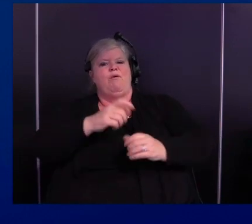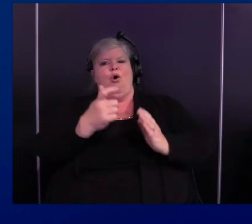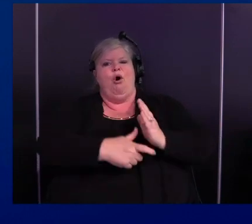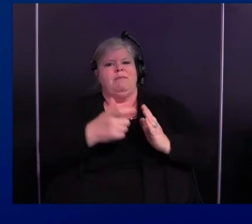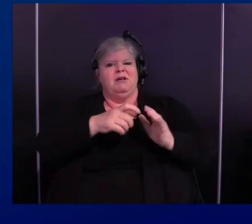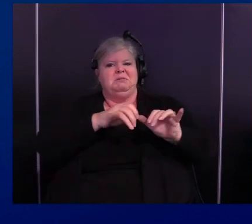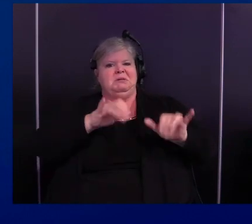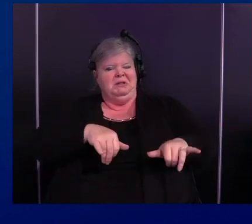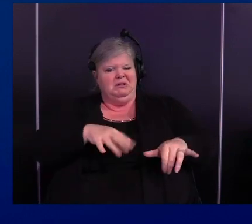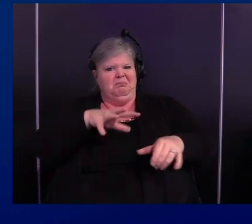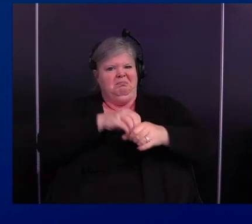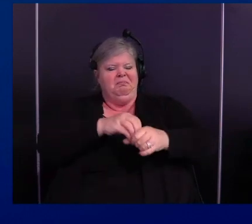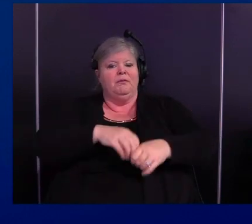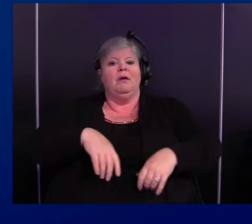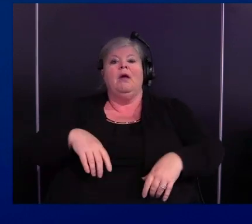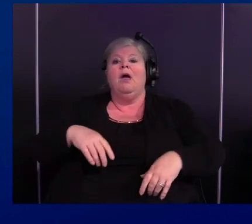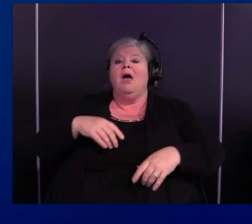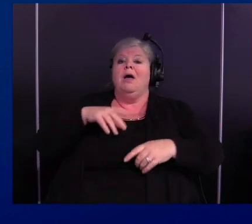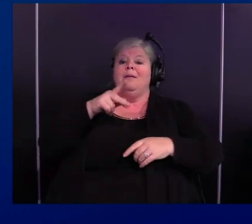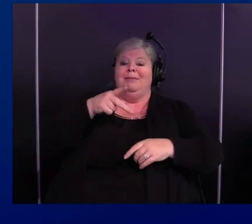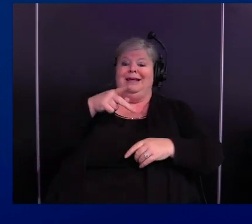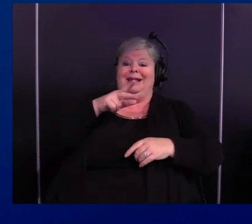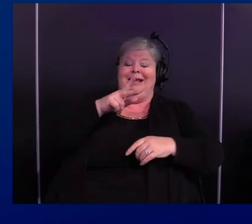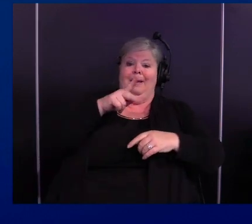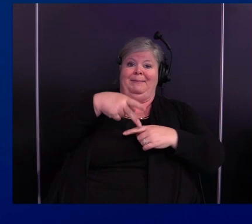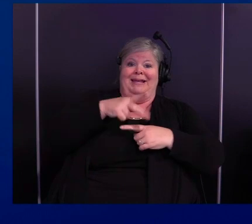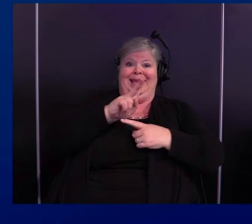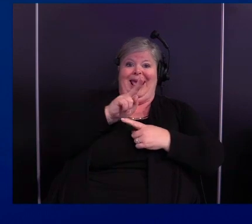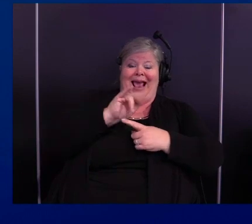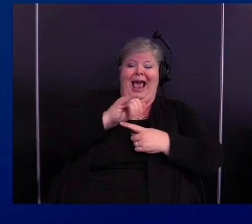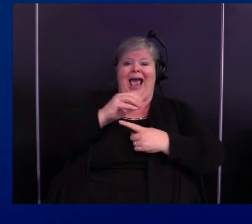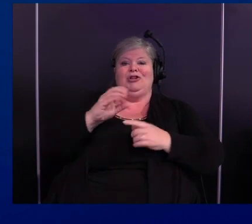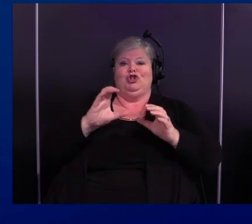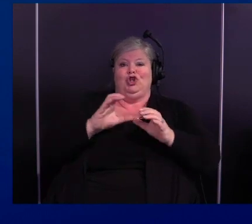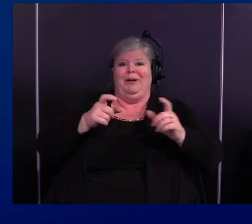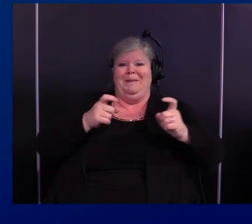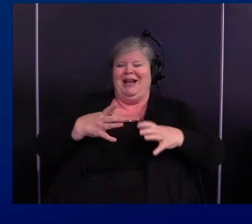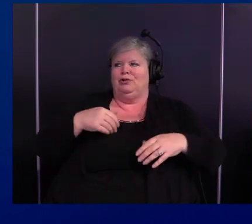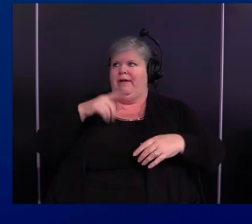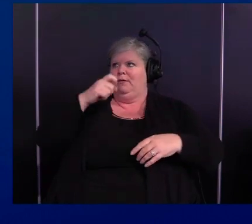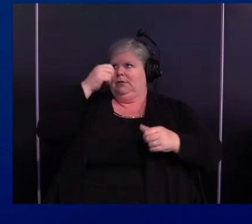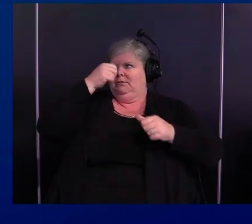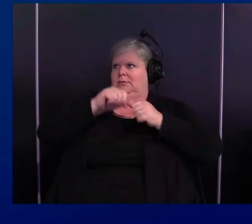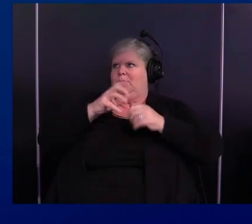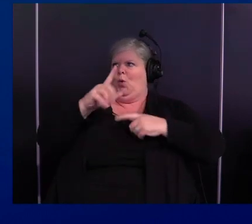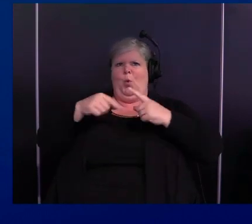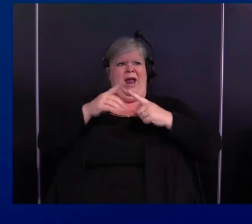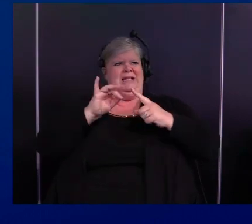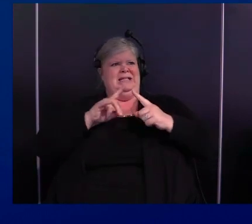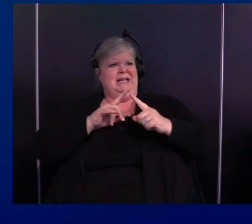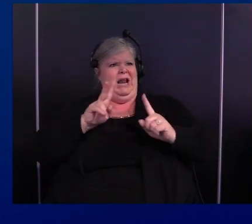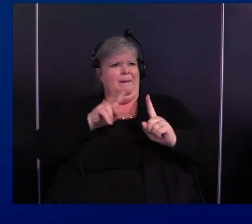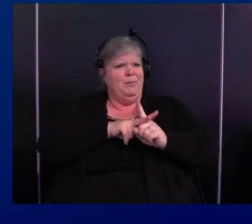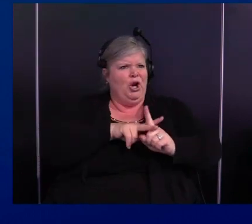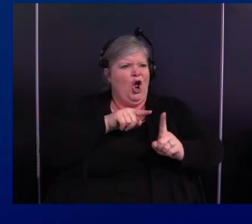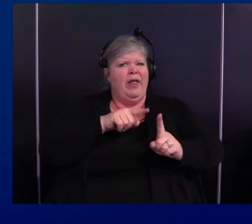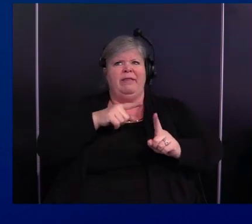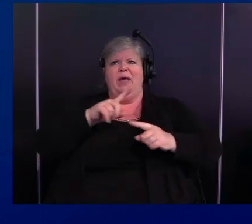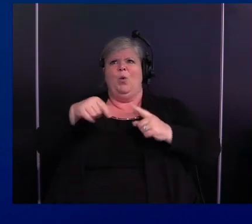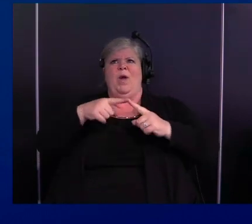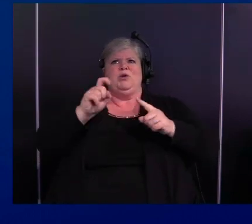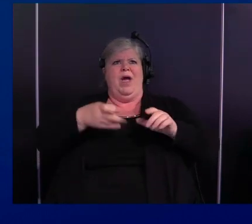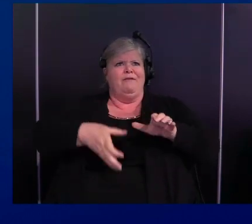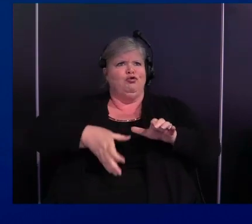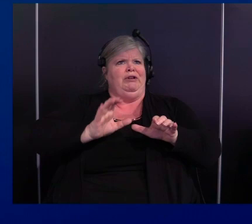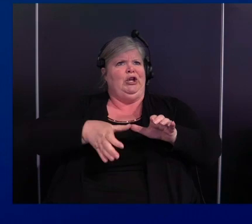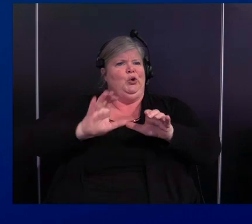part of PKI and cert management is trying to remember, like, when did I put that cert on that host, and when will it expire? When do I have to renew? That's right. Always.